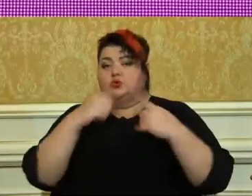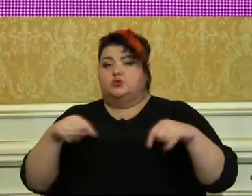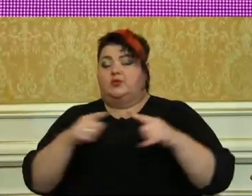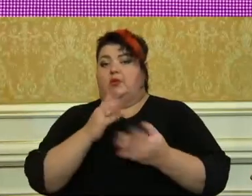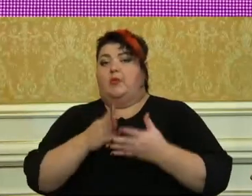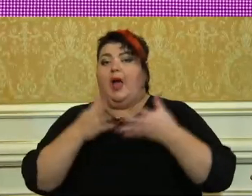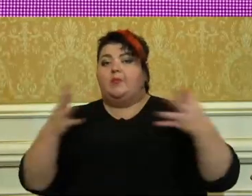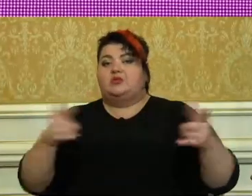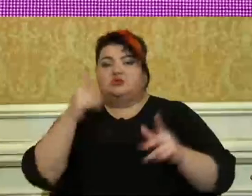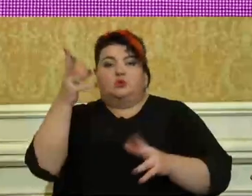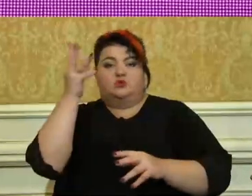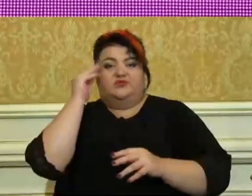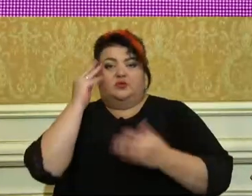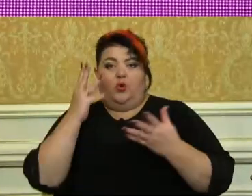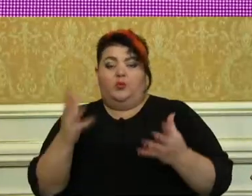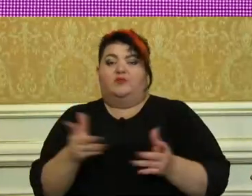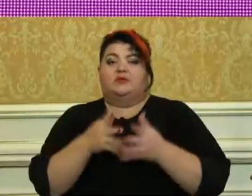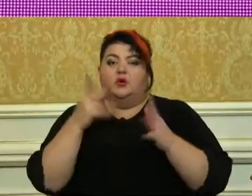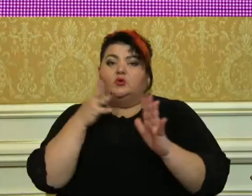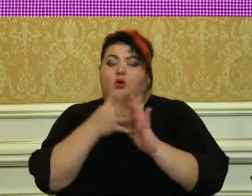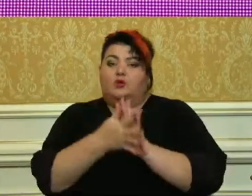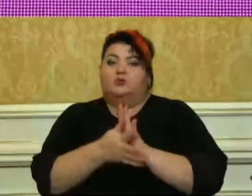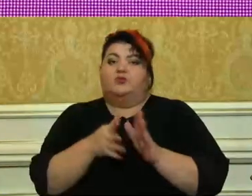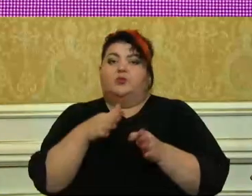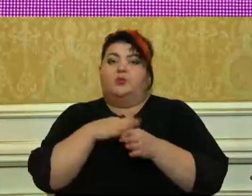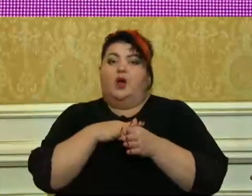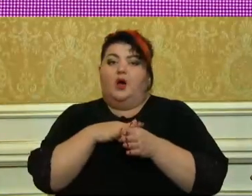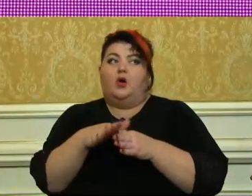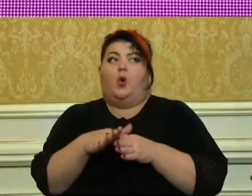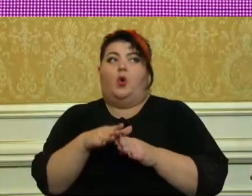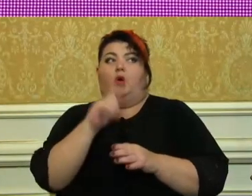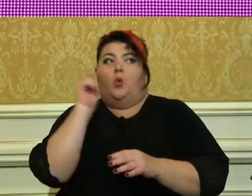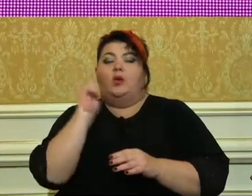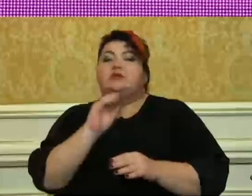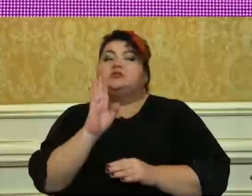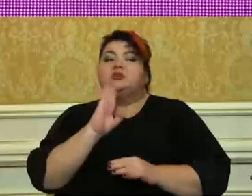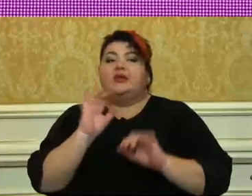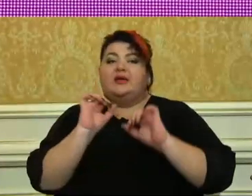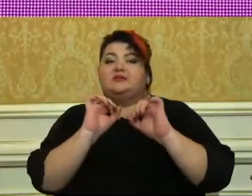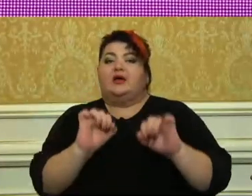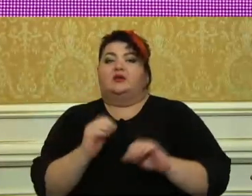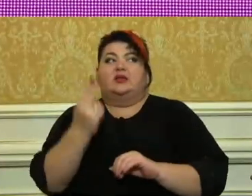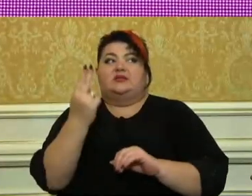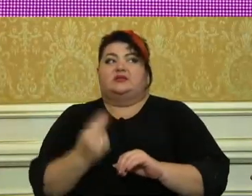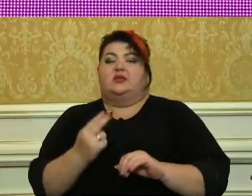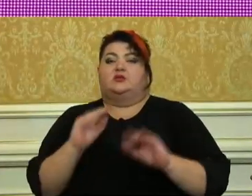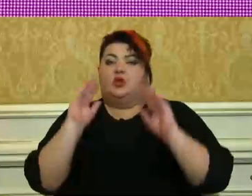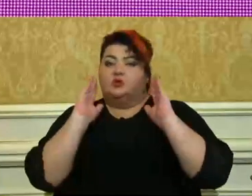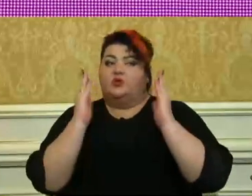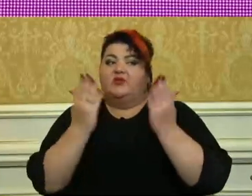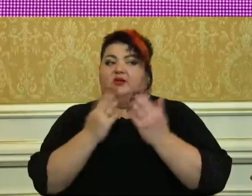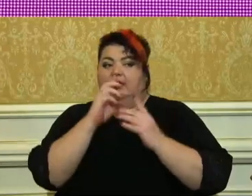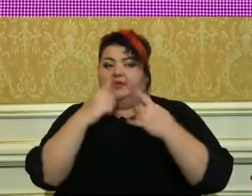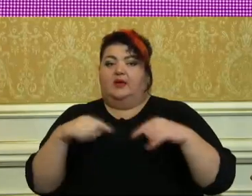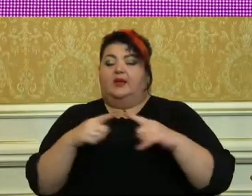obvious that the society is supposed to take this into consideration, the women's role in terms of their territorial